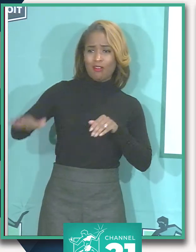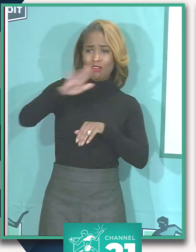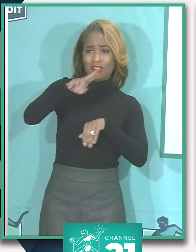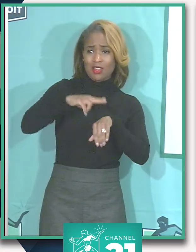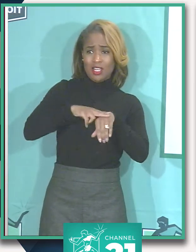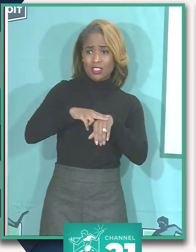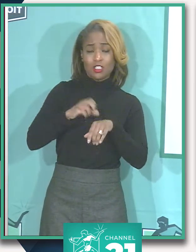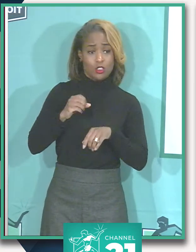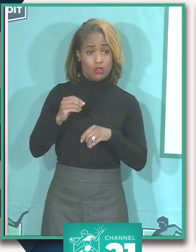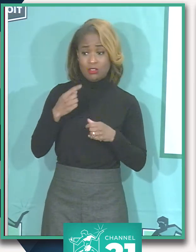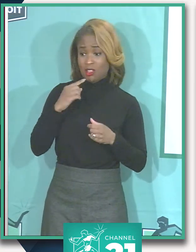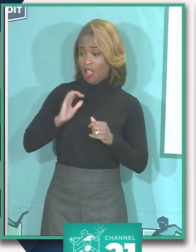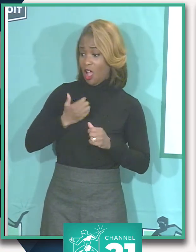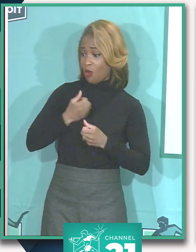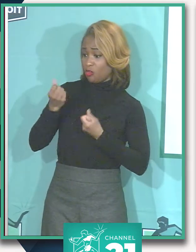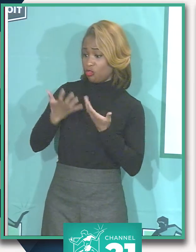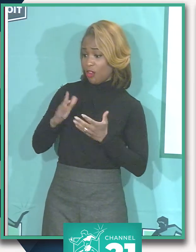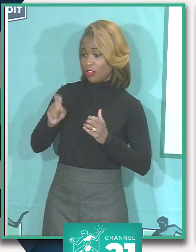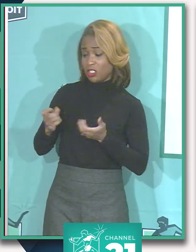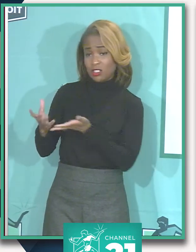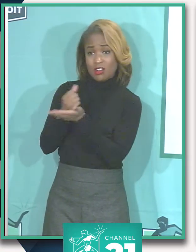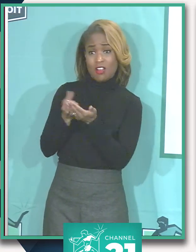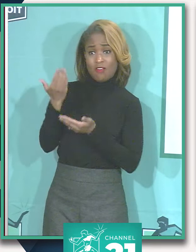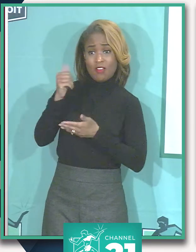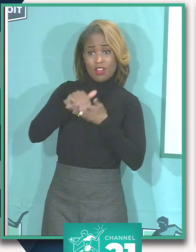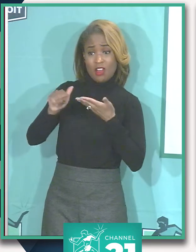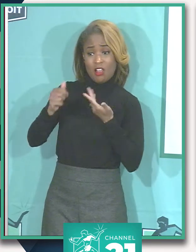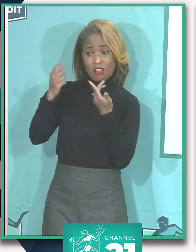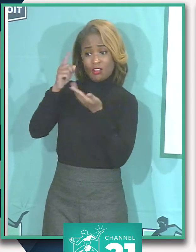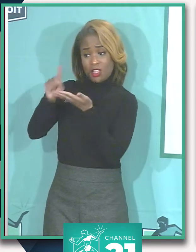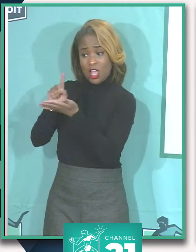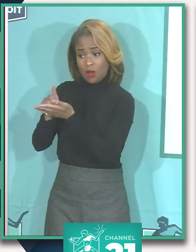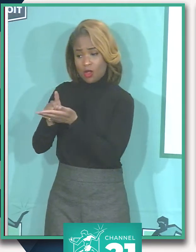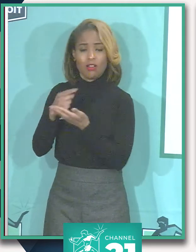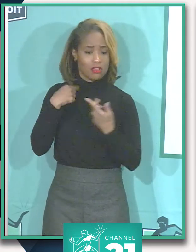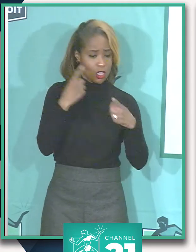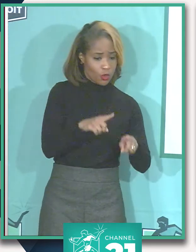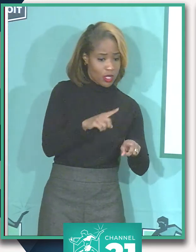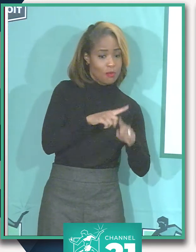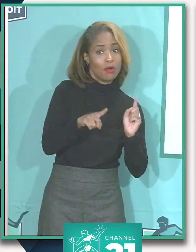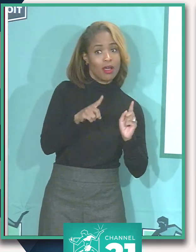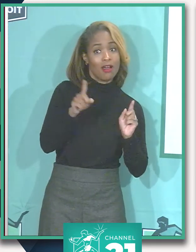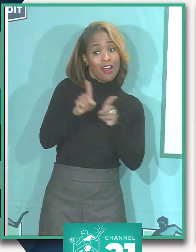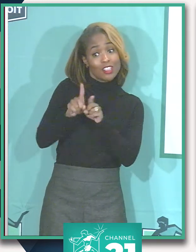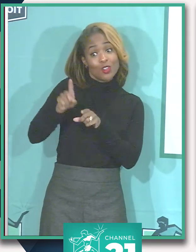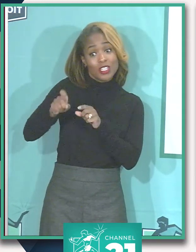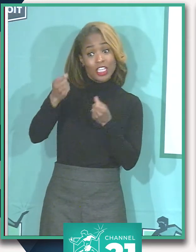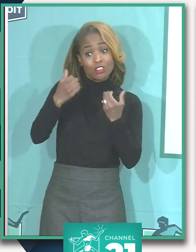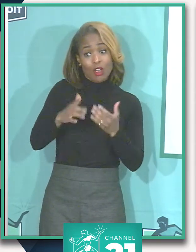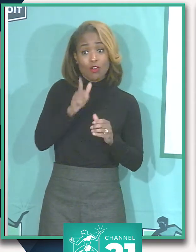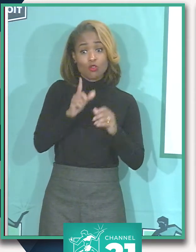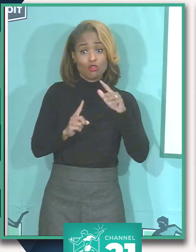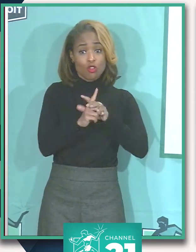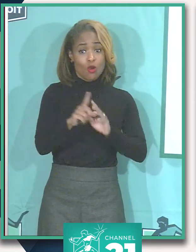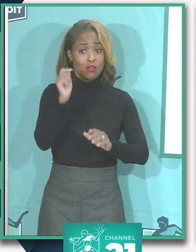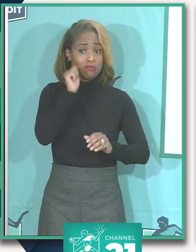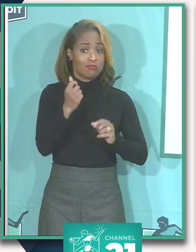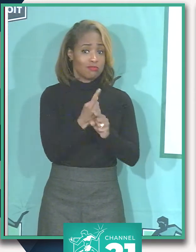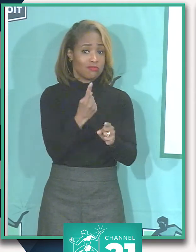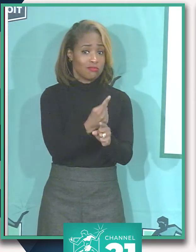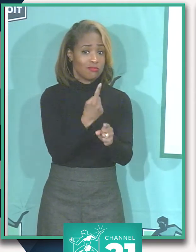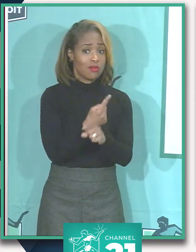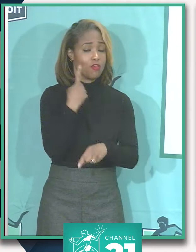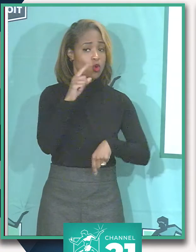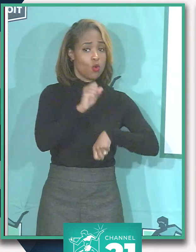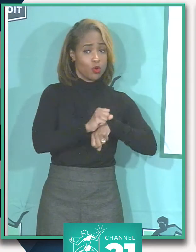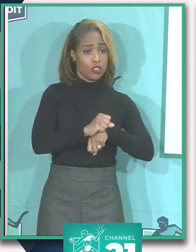make $15 an hour. I said, I agree with you. But we also have to have drivers who are regularly attending at work. And he said, that sounds like the basis for an agreement. And we